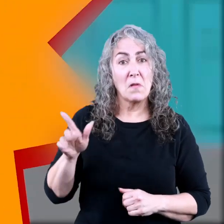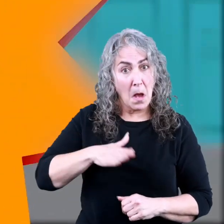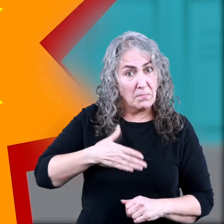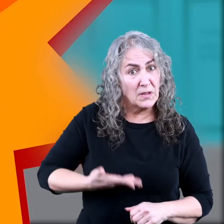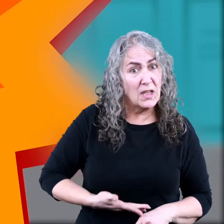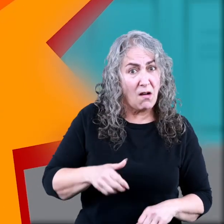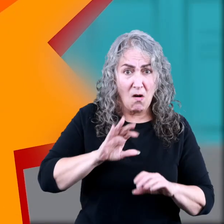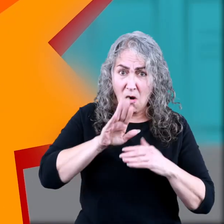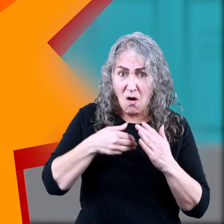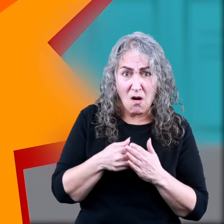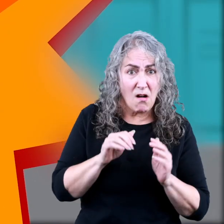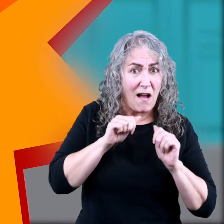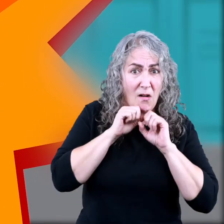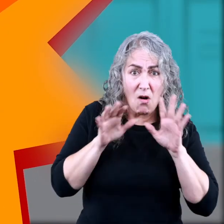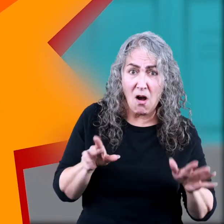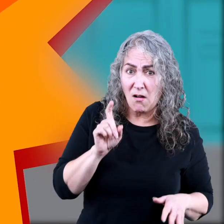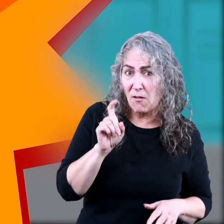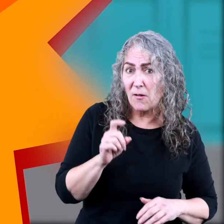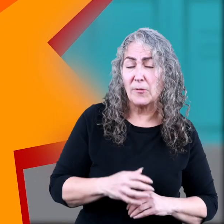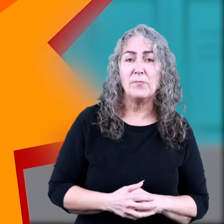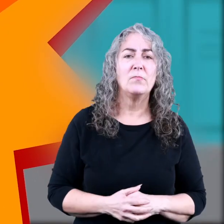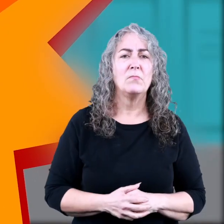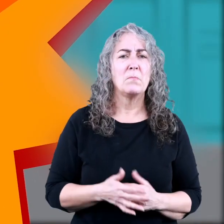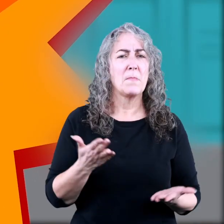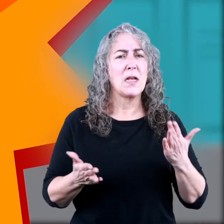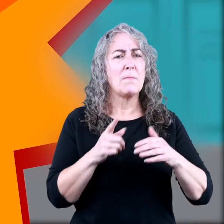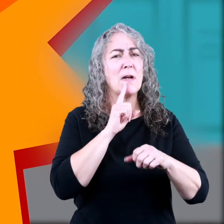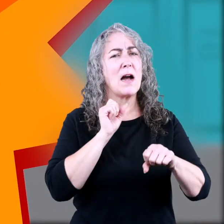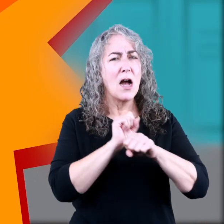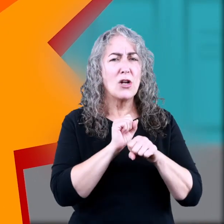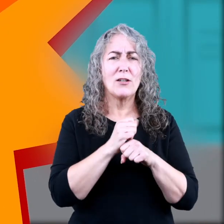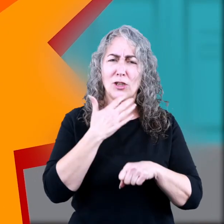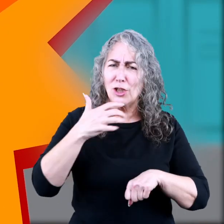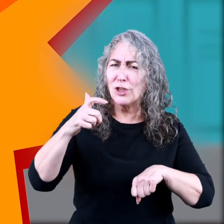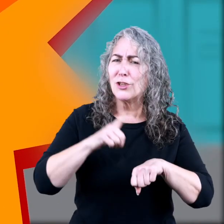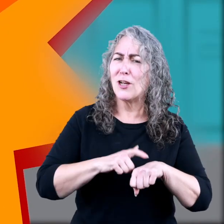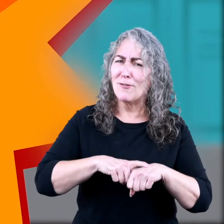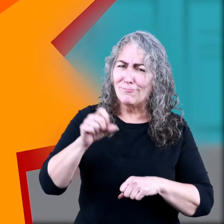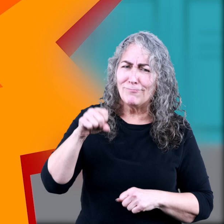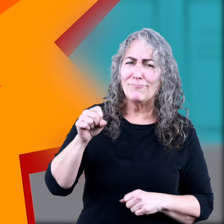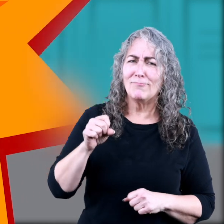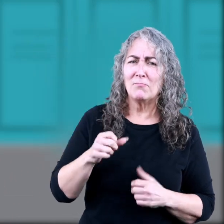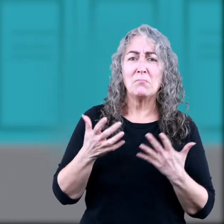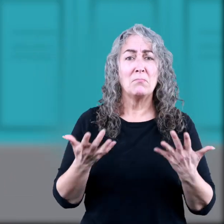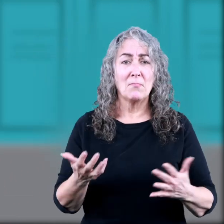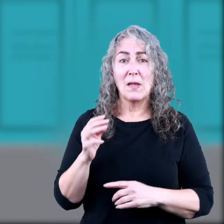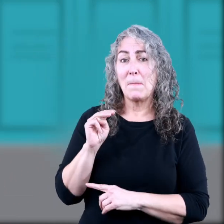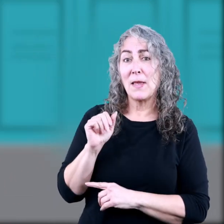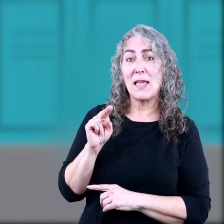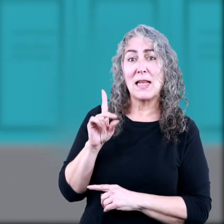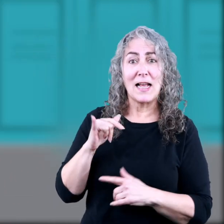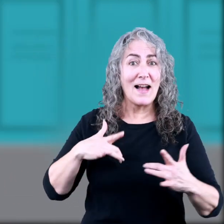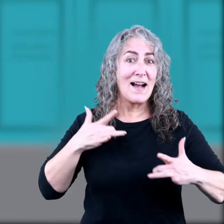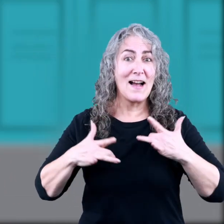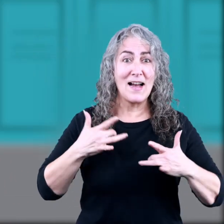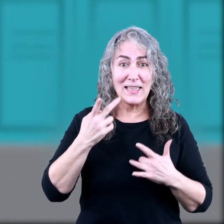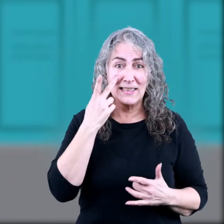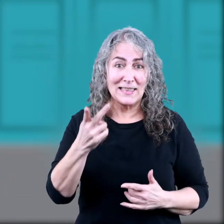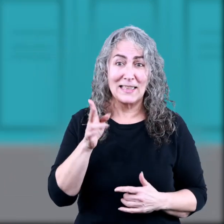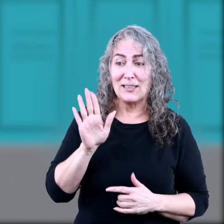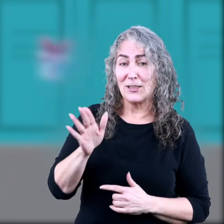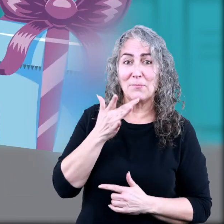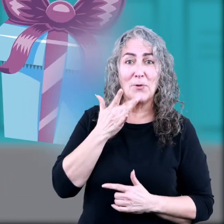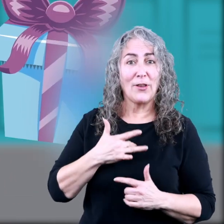She wasn't upset at all, was she? They were actually having a great time. Was Mandy excited to